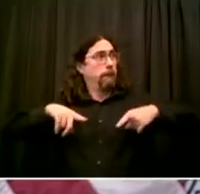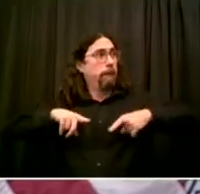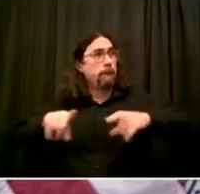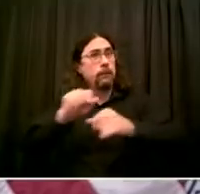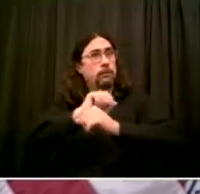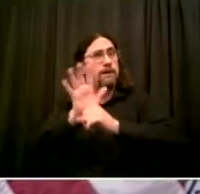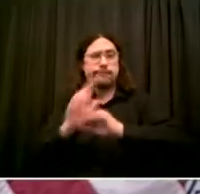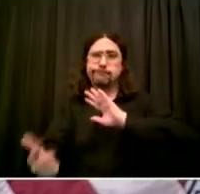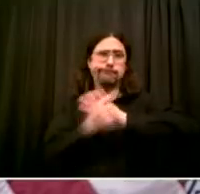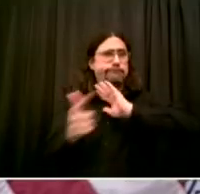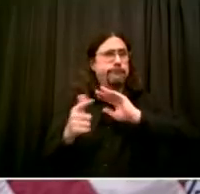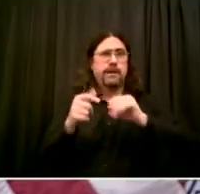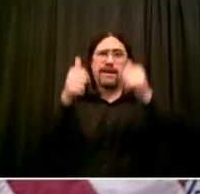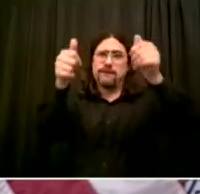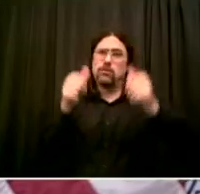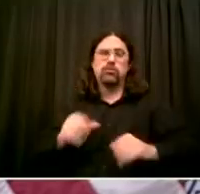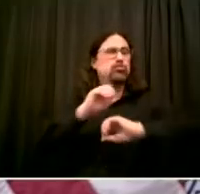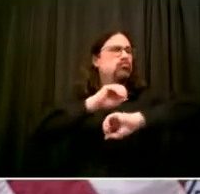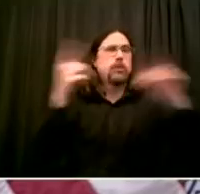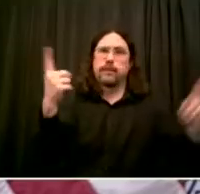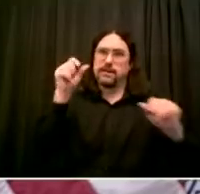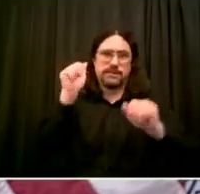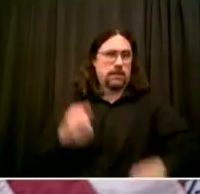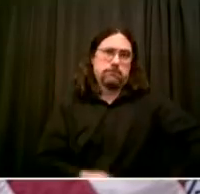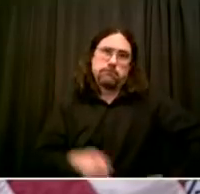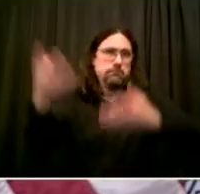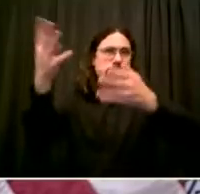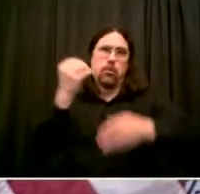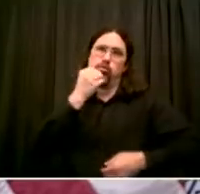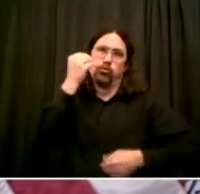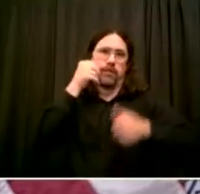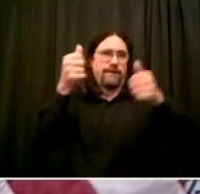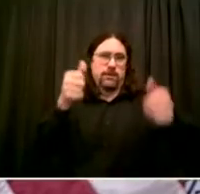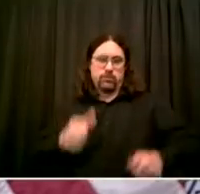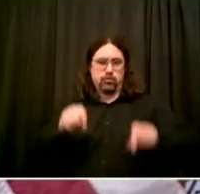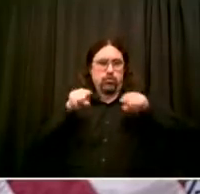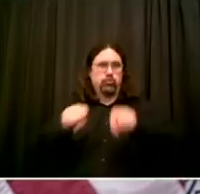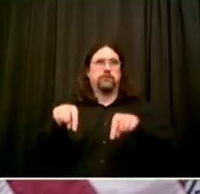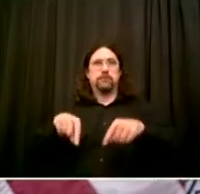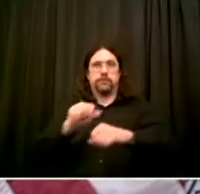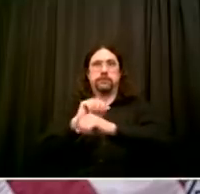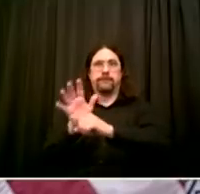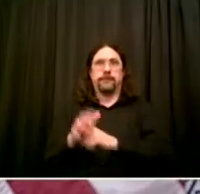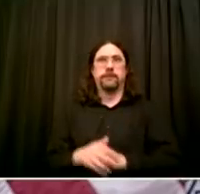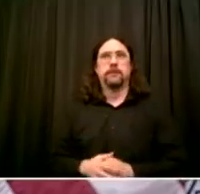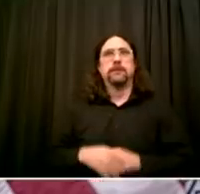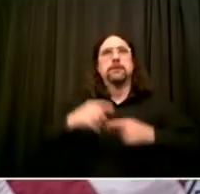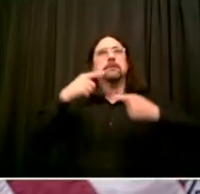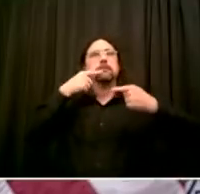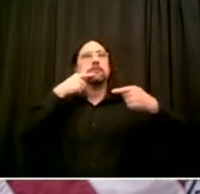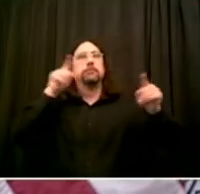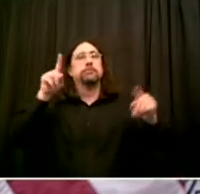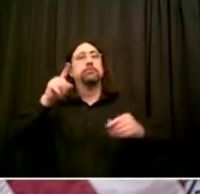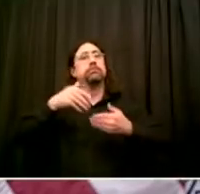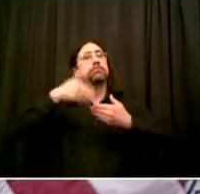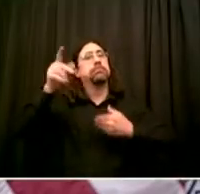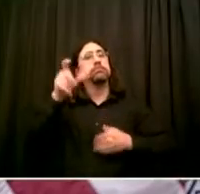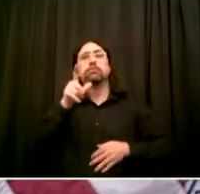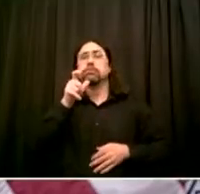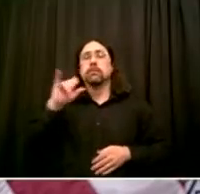Jeff? Hey, good morning, Mr. Mayor. How are you, Jeff? Quick question. In terms of the budget